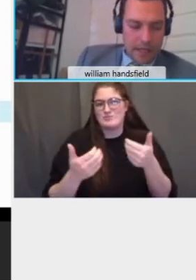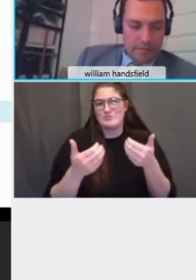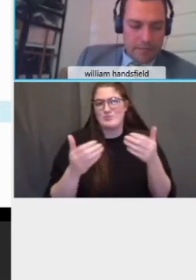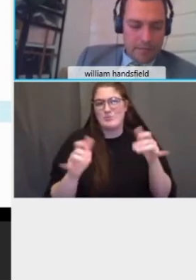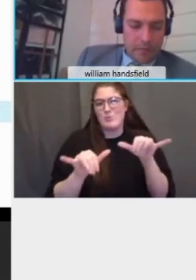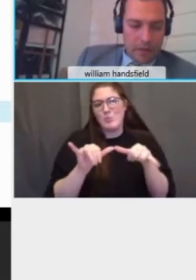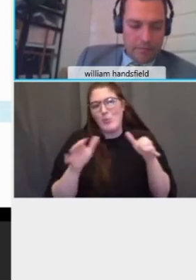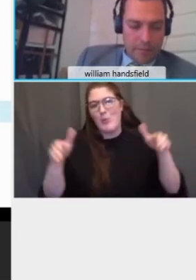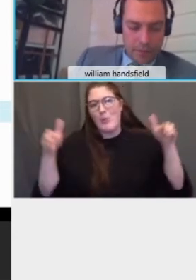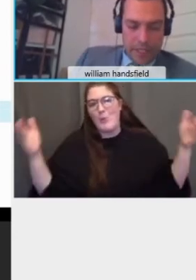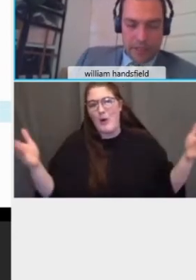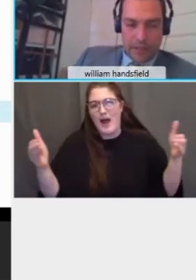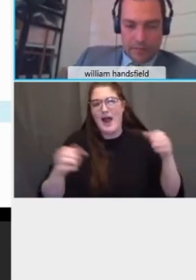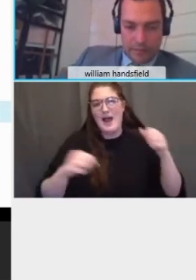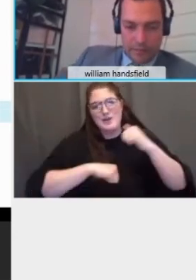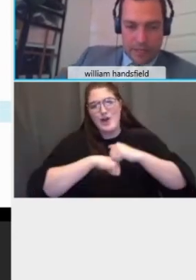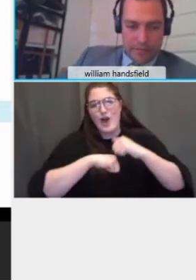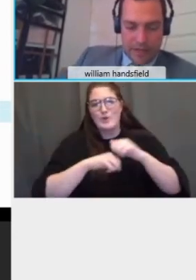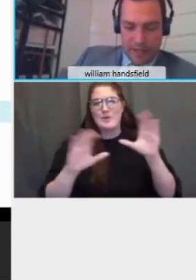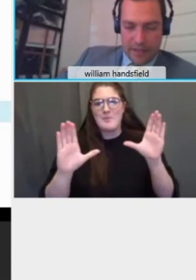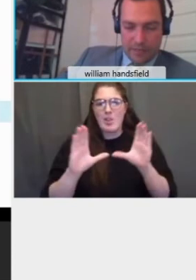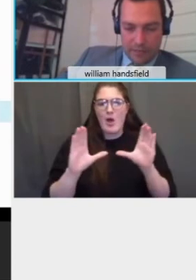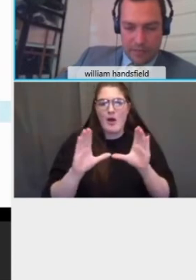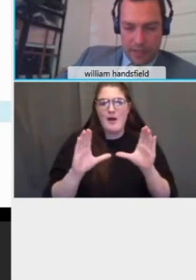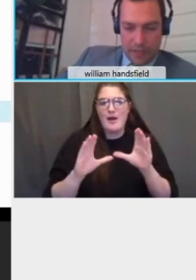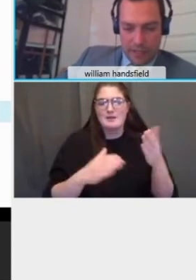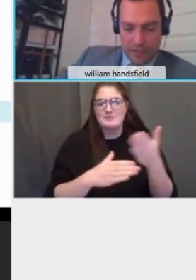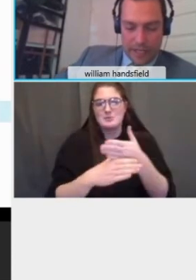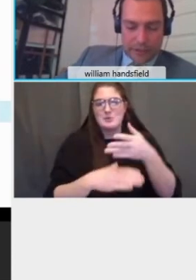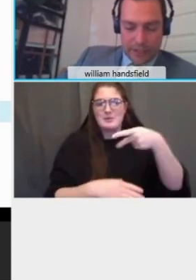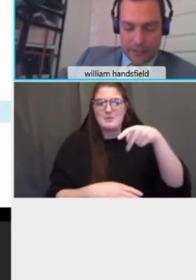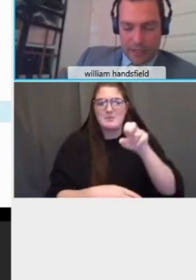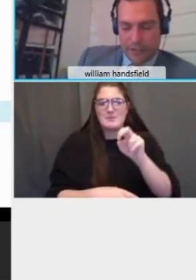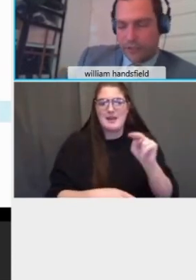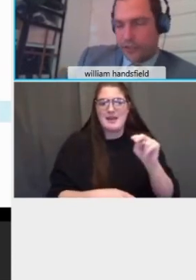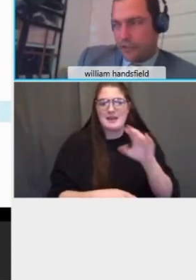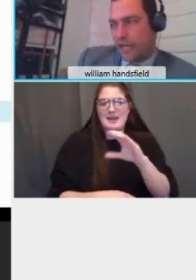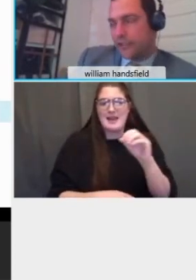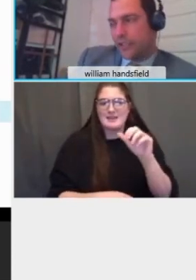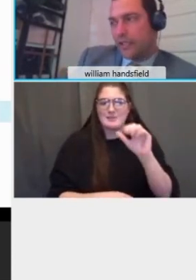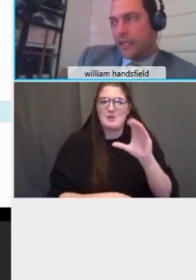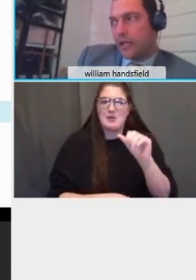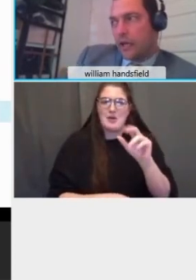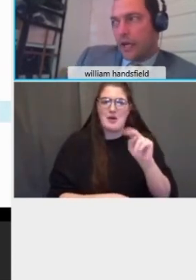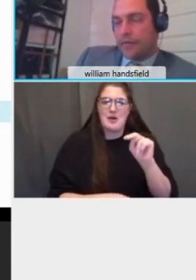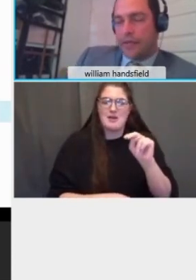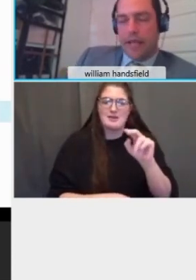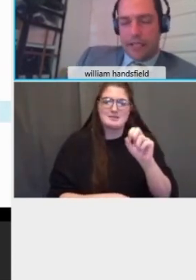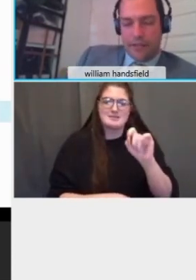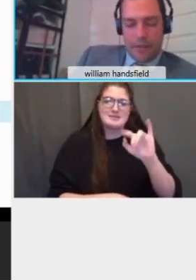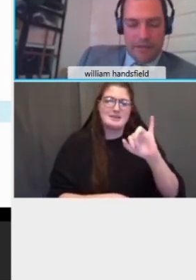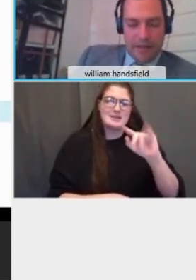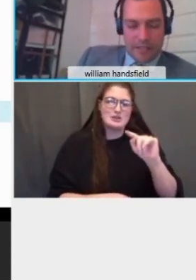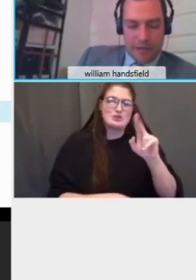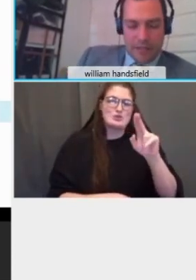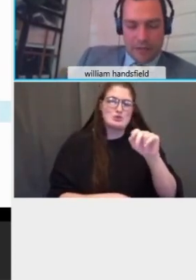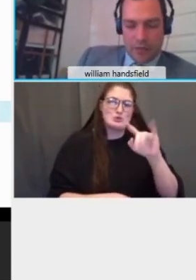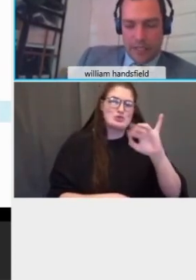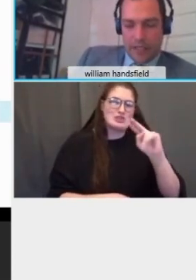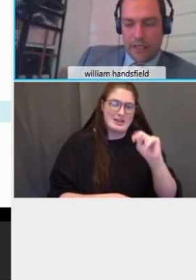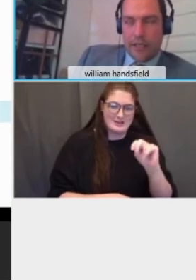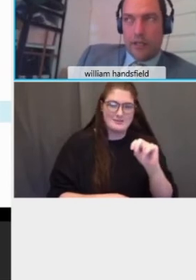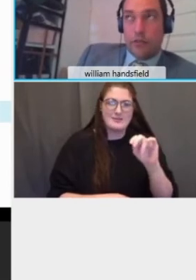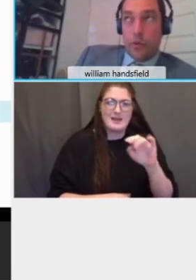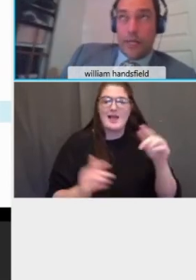blocks between the Pennsylvania intersection and the Constitution intersection. The next repaving is going to be